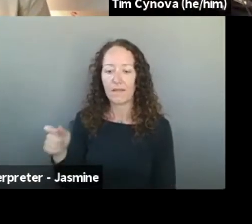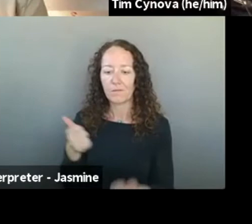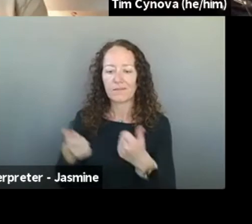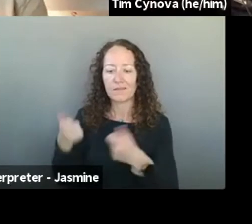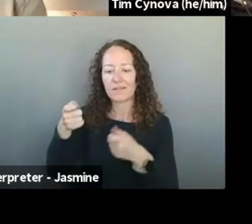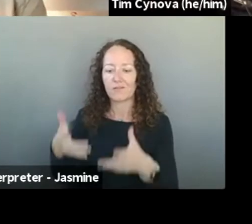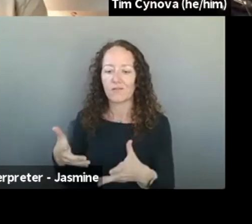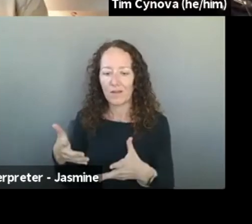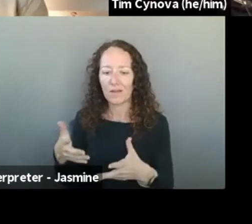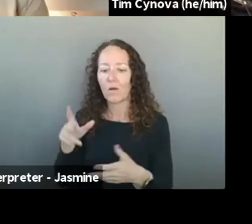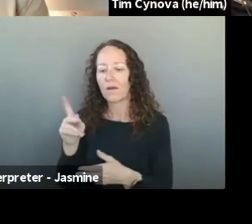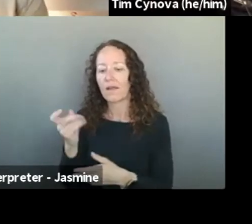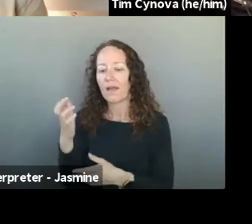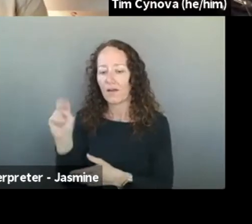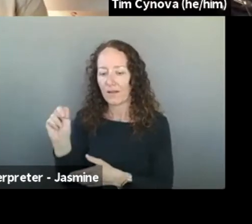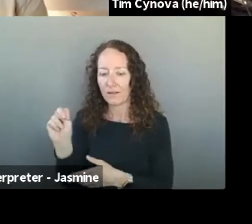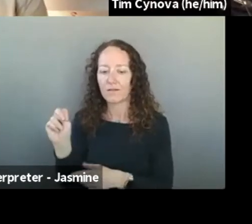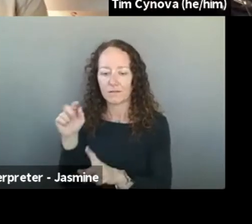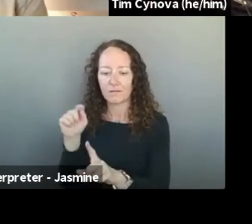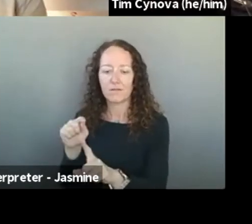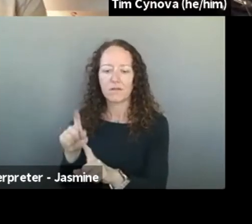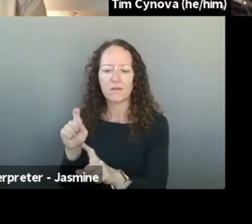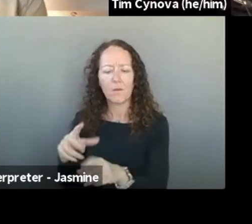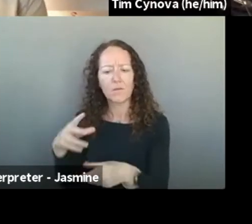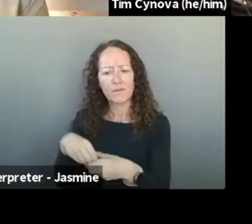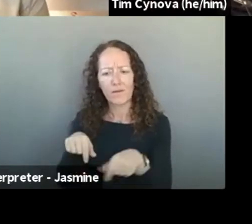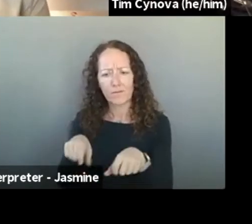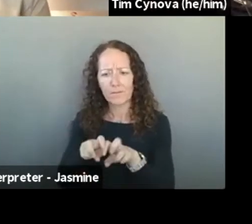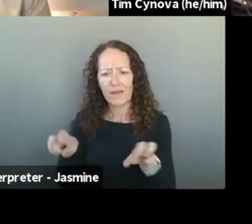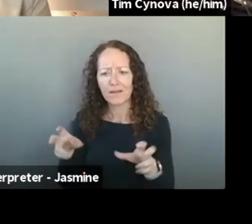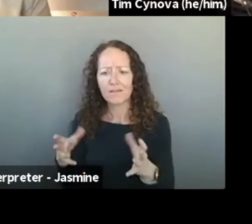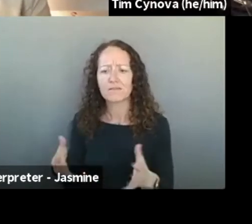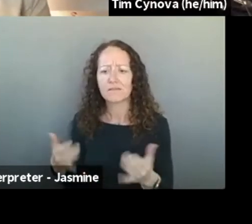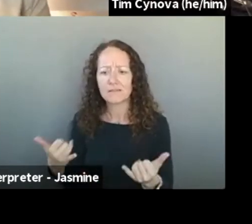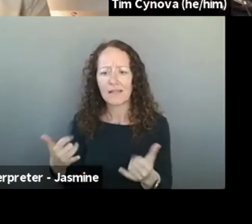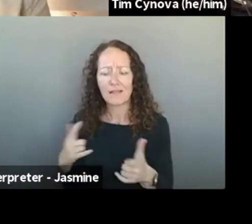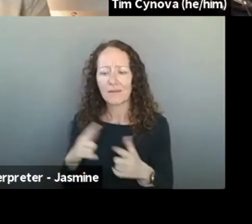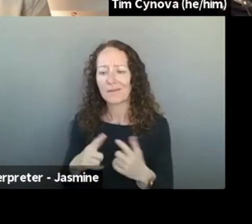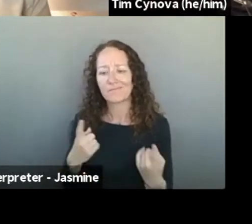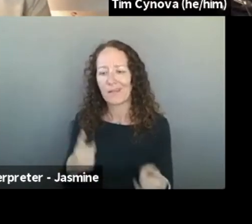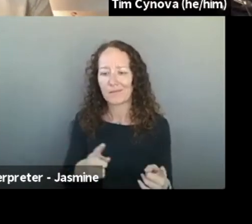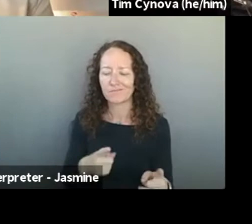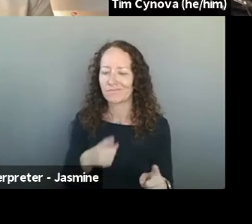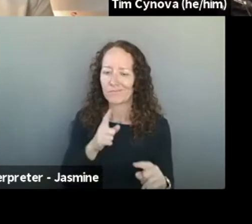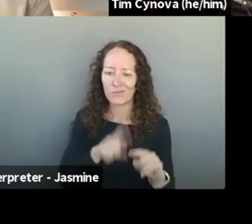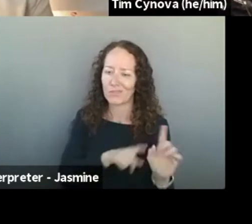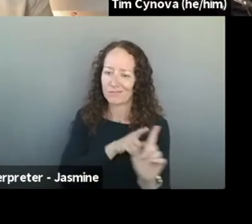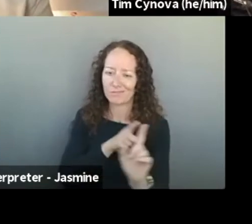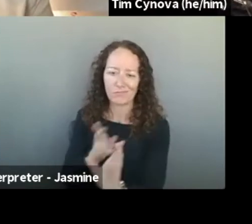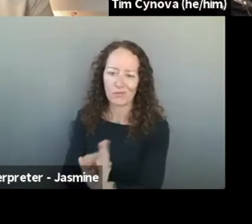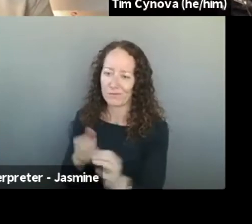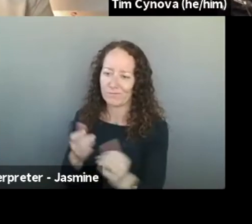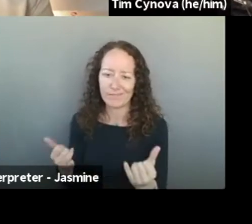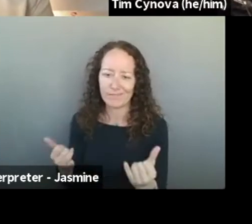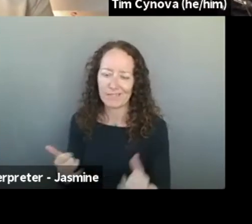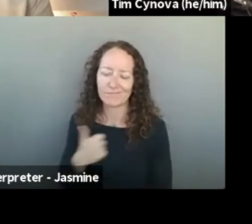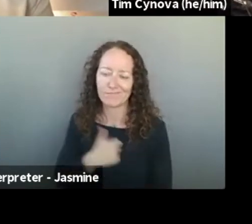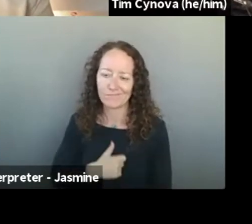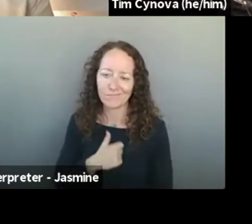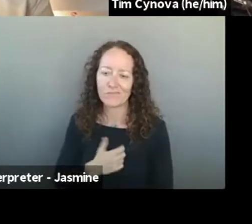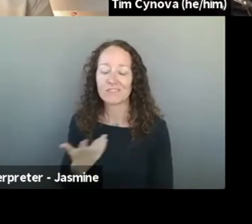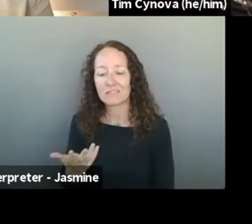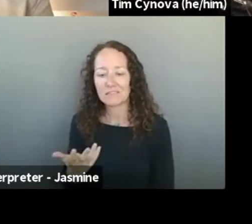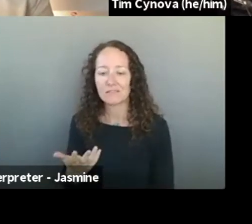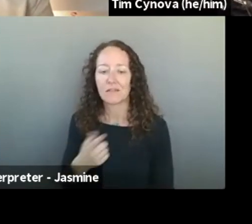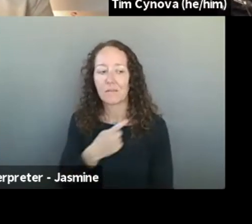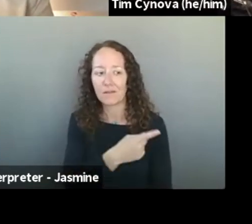to participate as a panelist in this conversation. And unfortunately, she was unable to join us today. And I just wanted to say that she sends